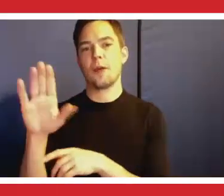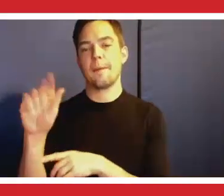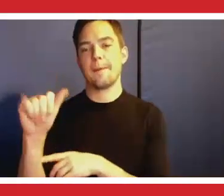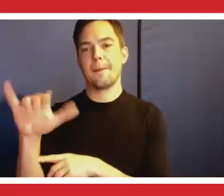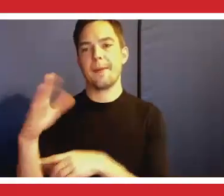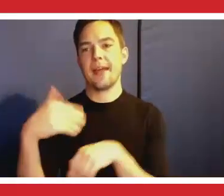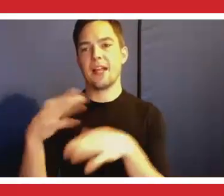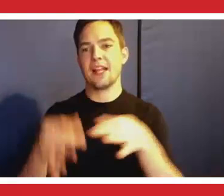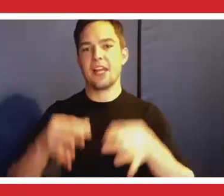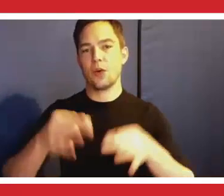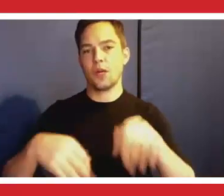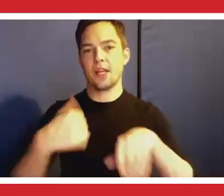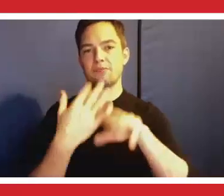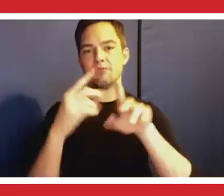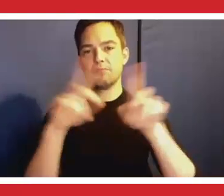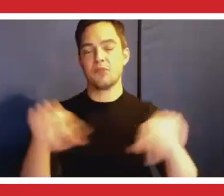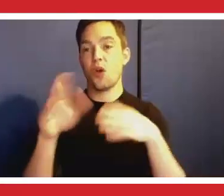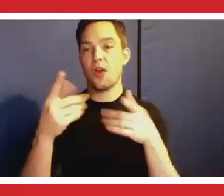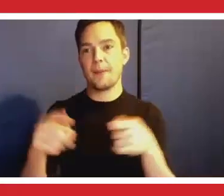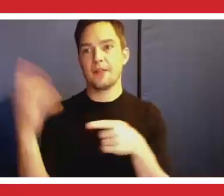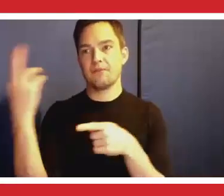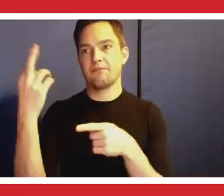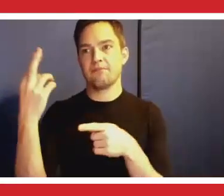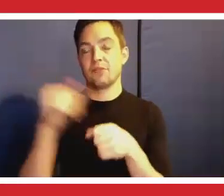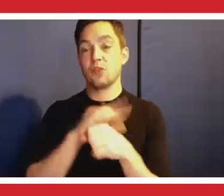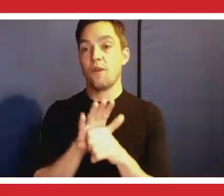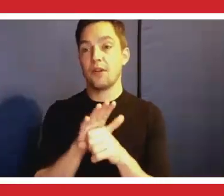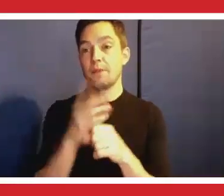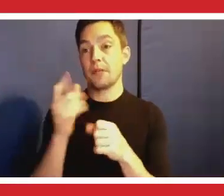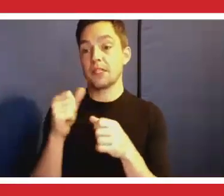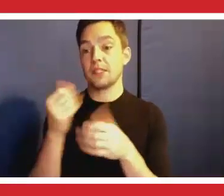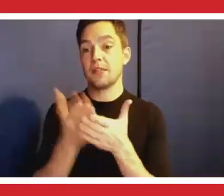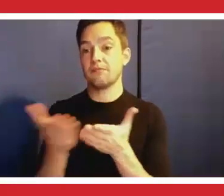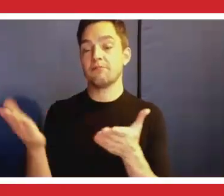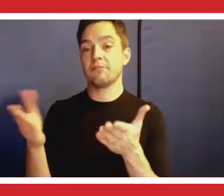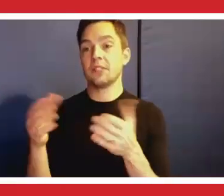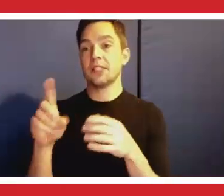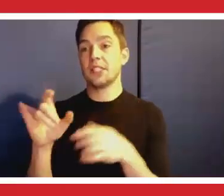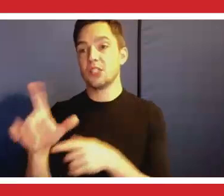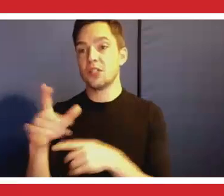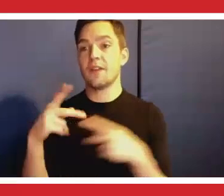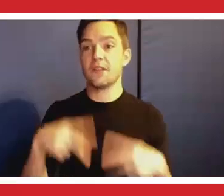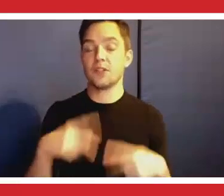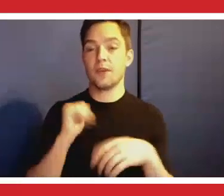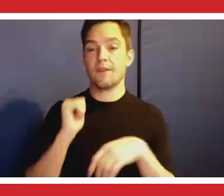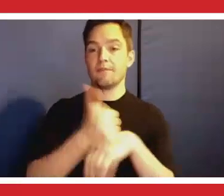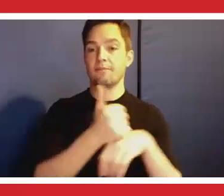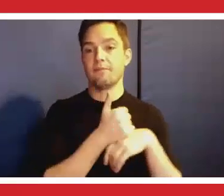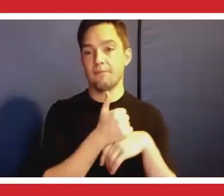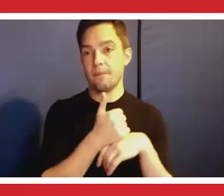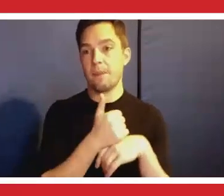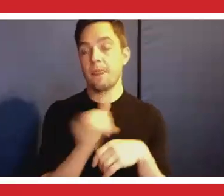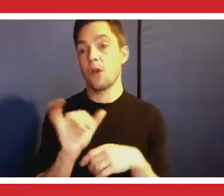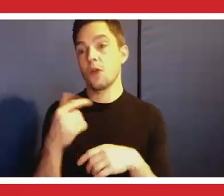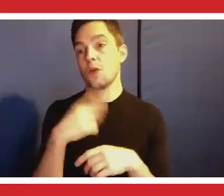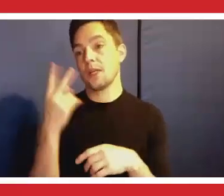during COVID because of the infrastructure, because of the mechanisms, both digital and physical, that we had put in place. We also